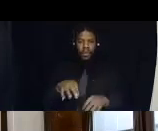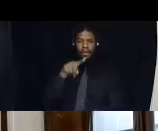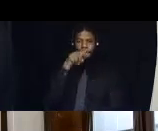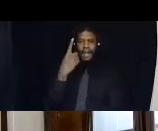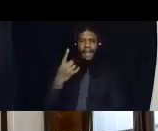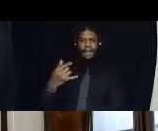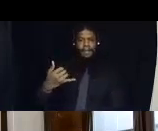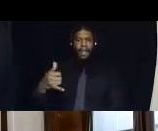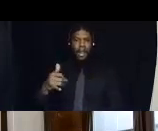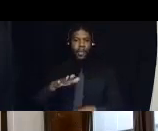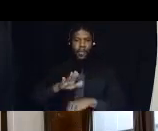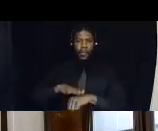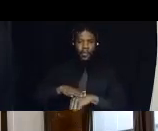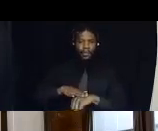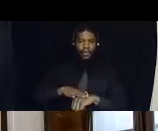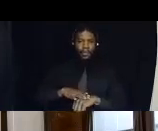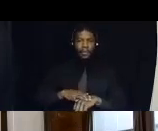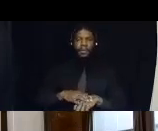your thoughts in the chat.